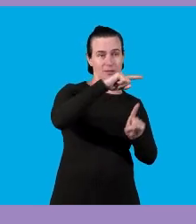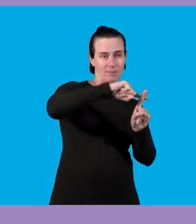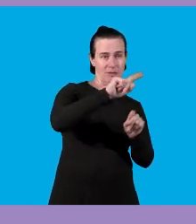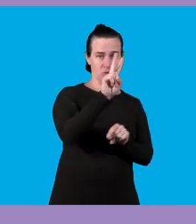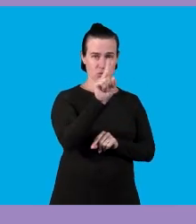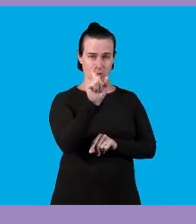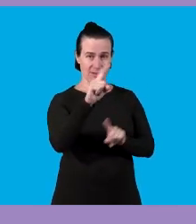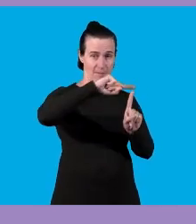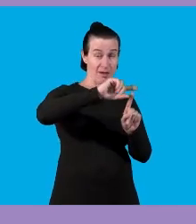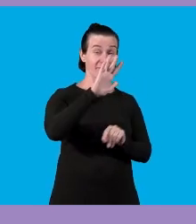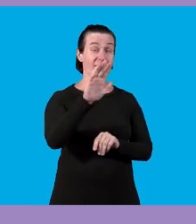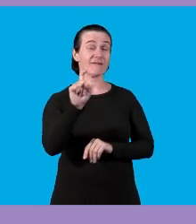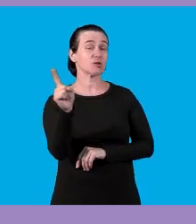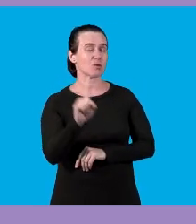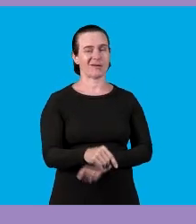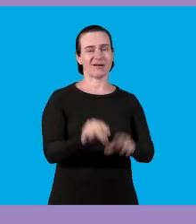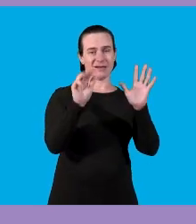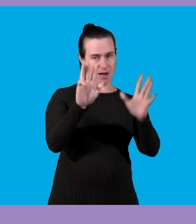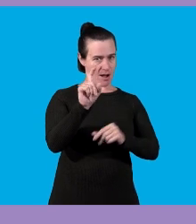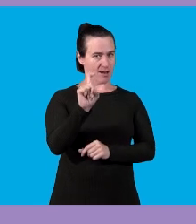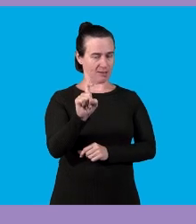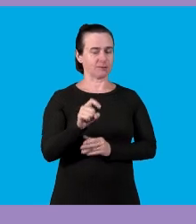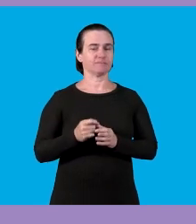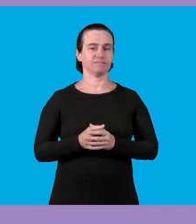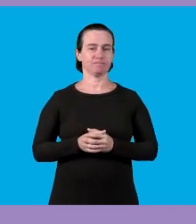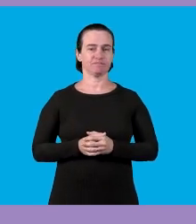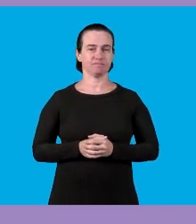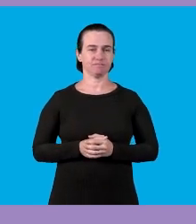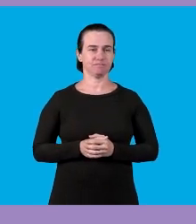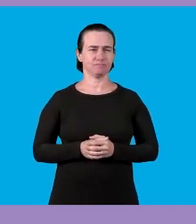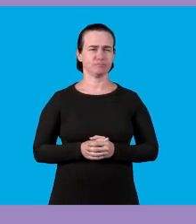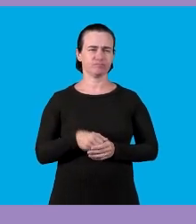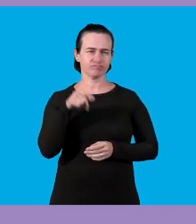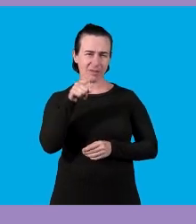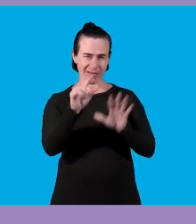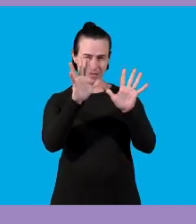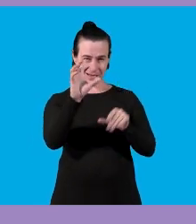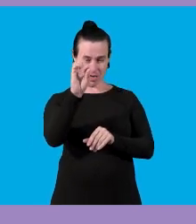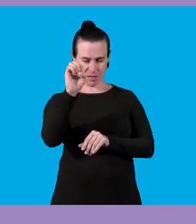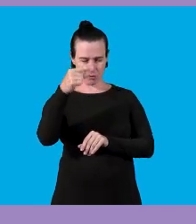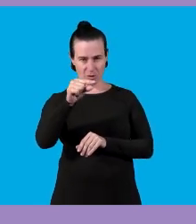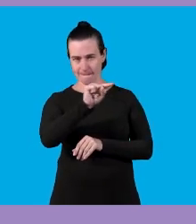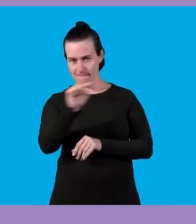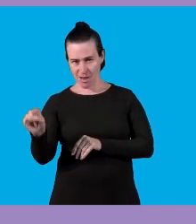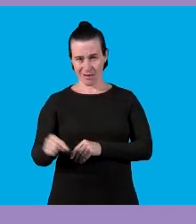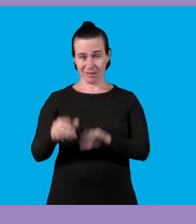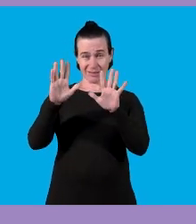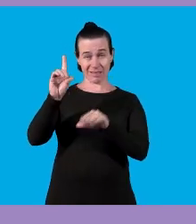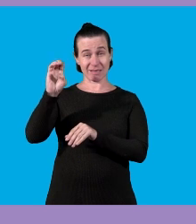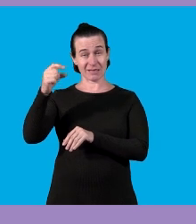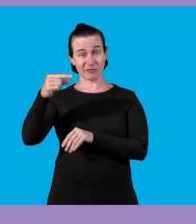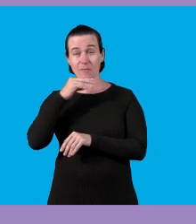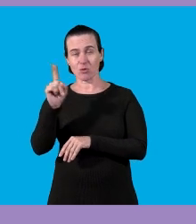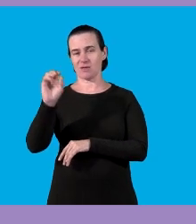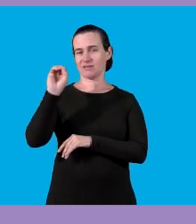plus 5x is 9x. And then 10 degrees minus 10 degrees is